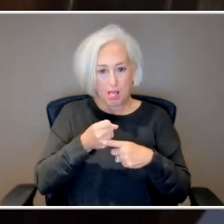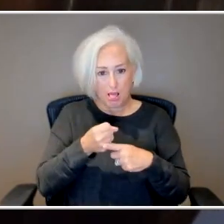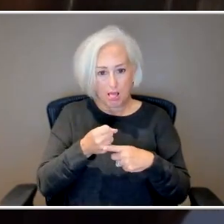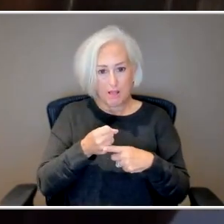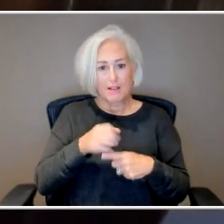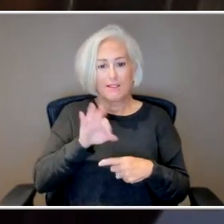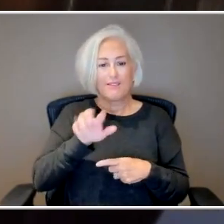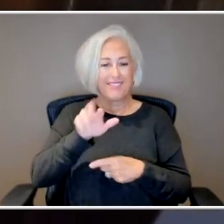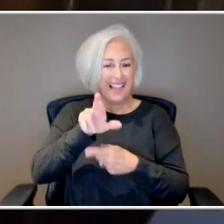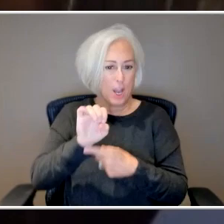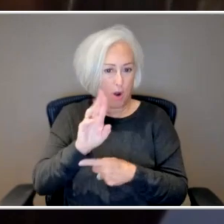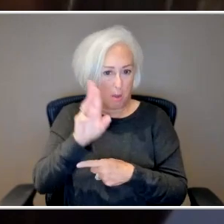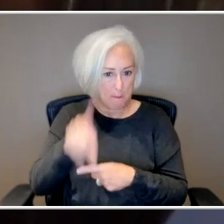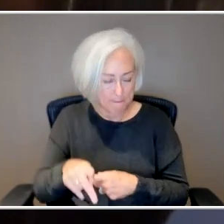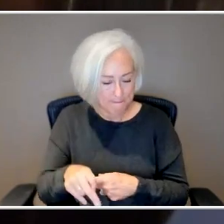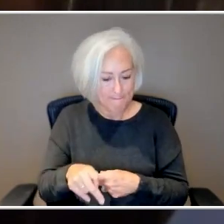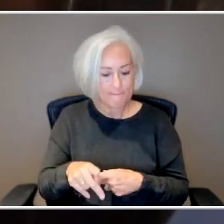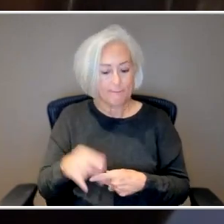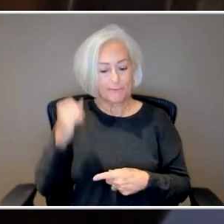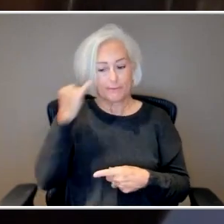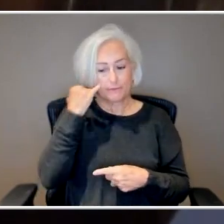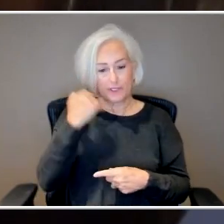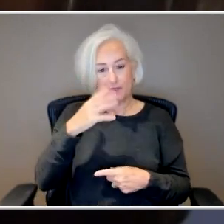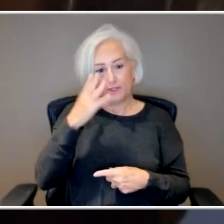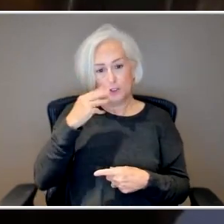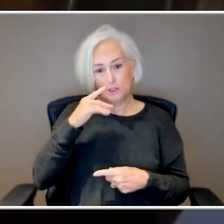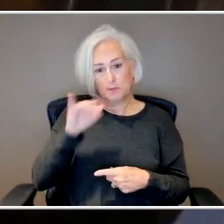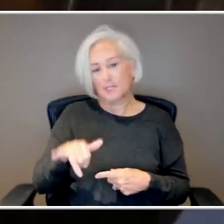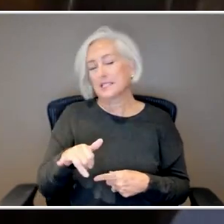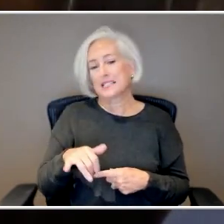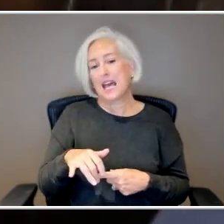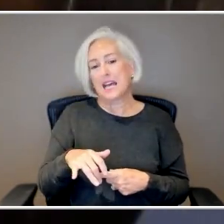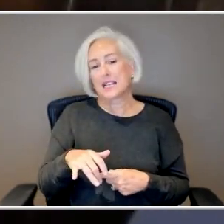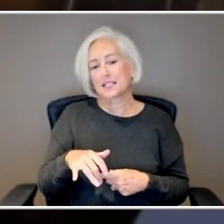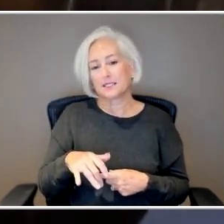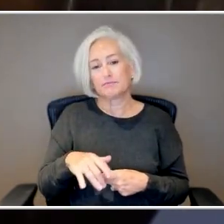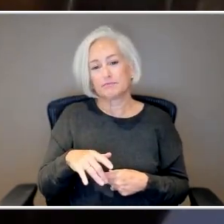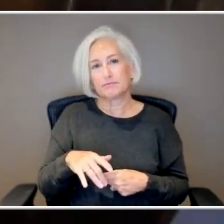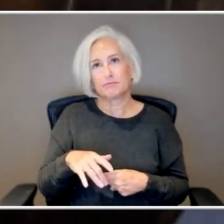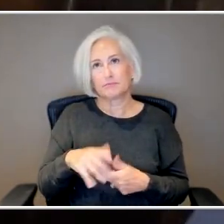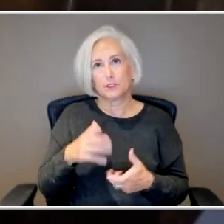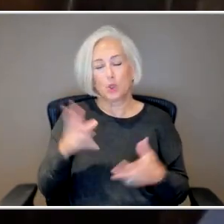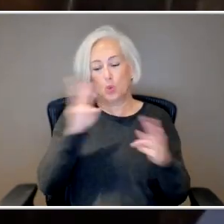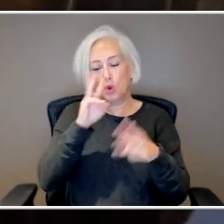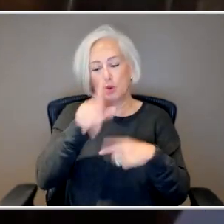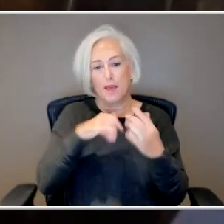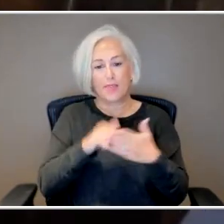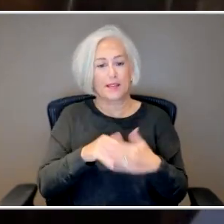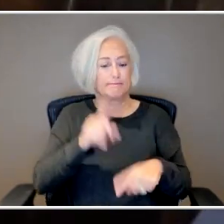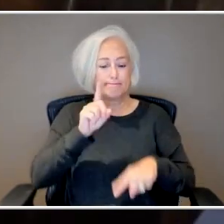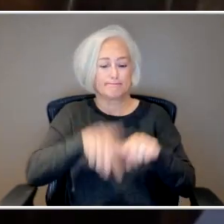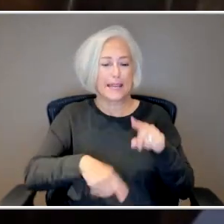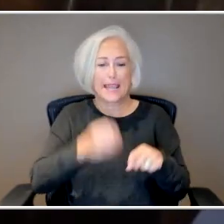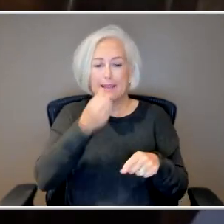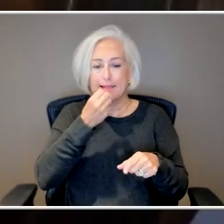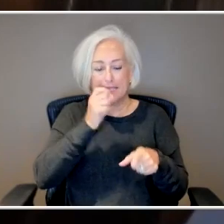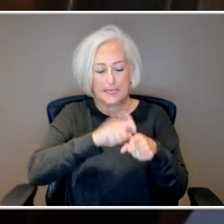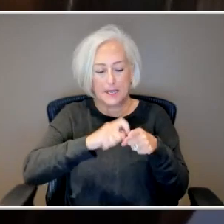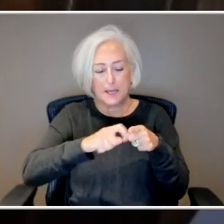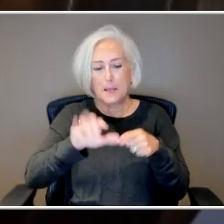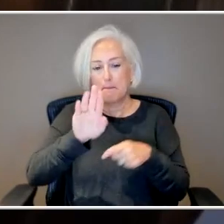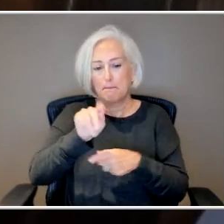you worry. But beans are horrible. I cannot have beans or a lot of